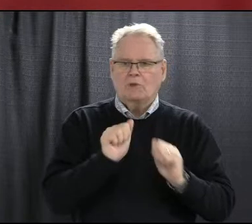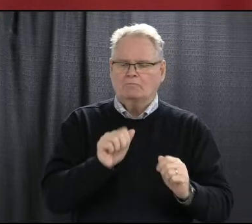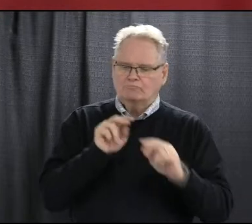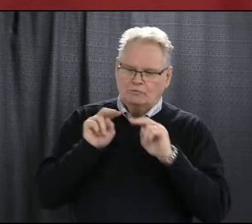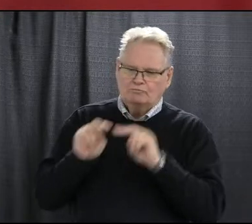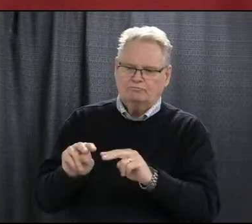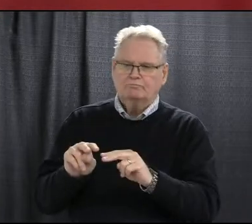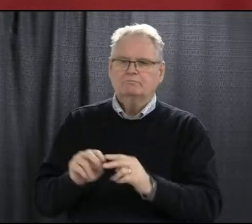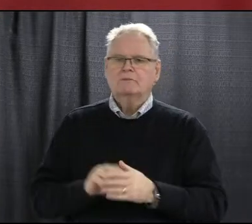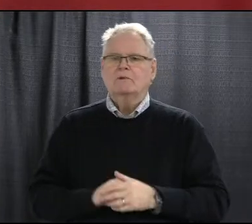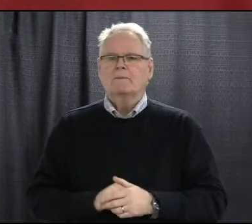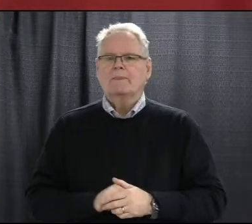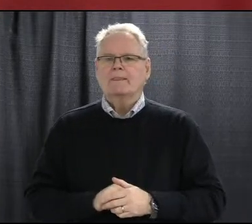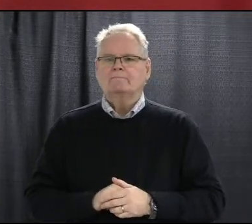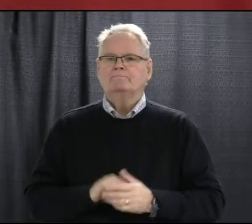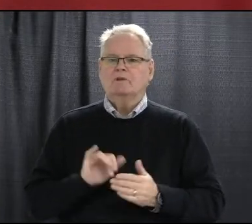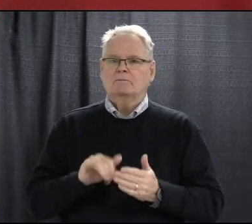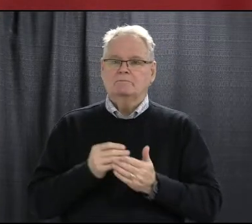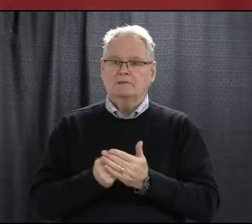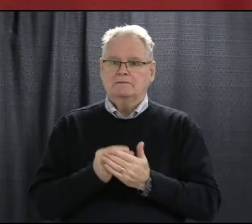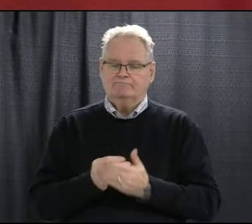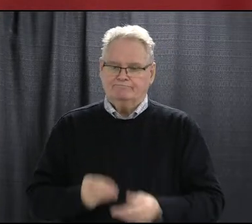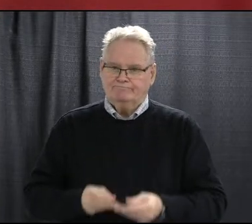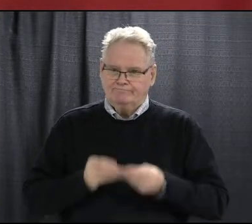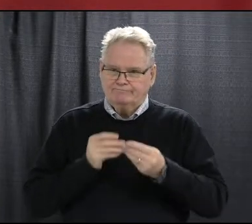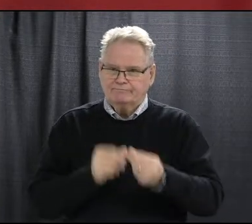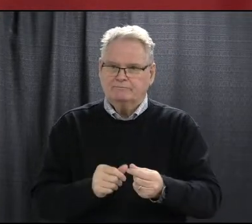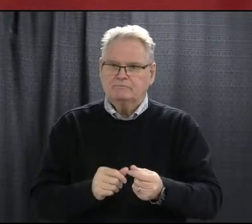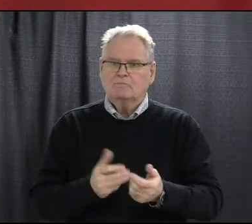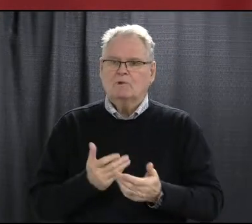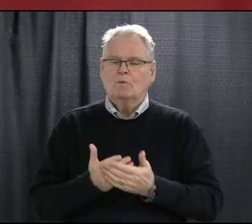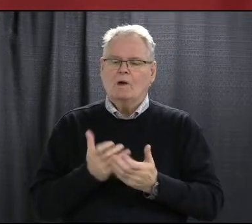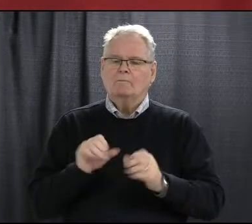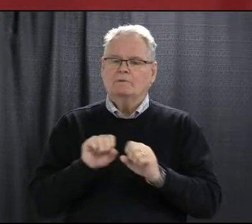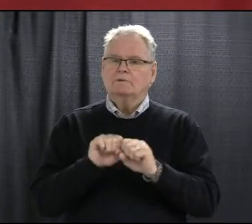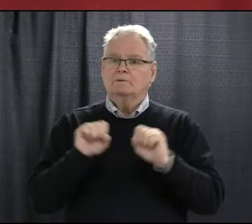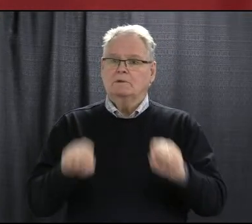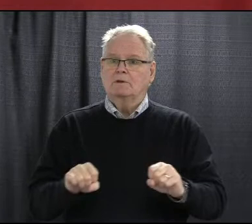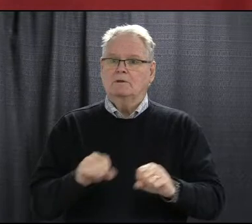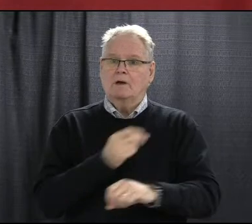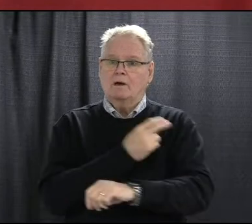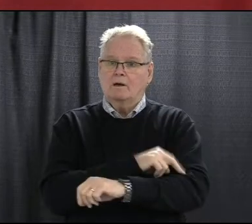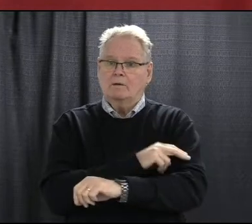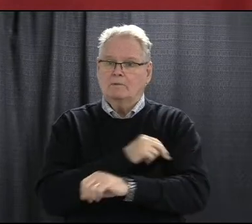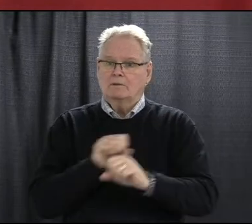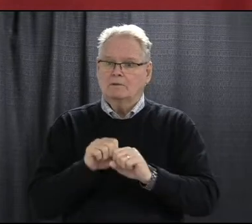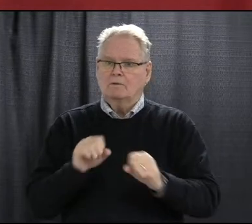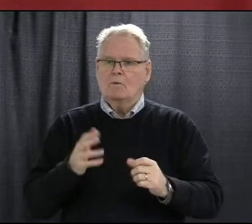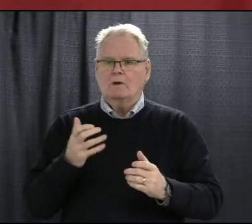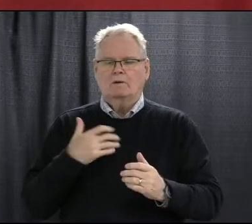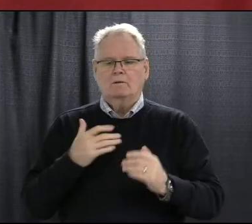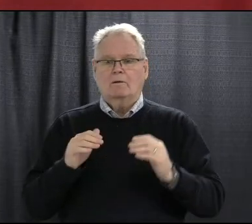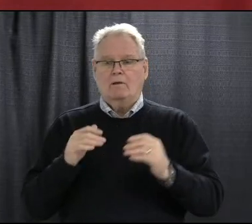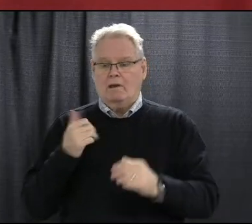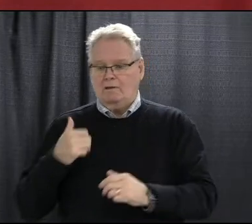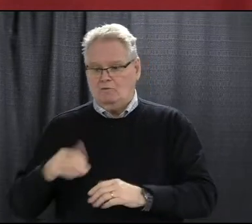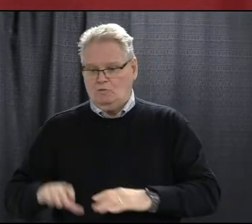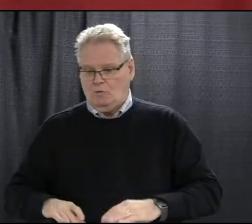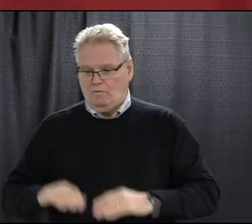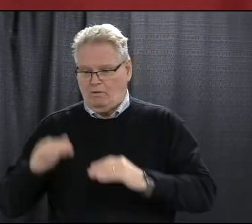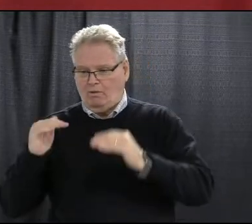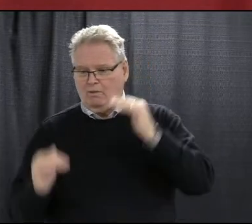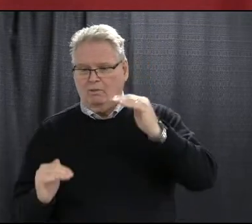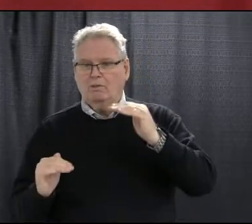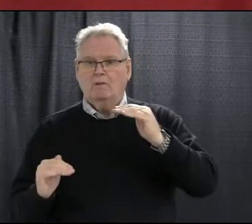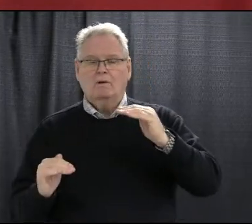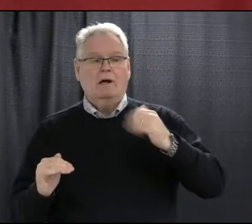These investments will modernize our healthcare system and align us with other jurisdictions across the country. By having more physicians working within older adult